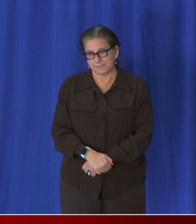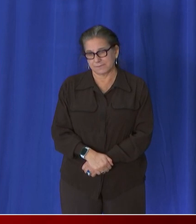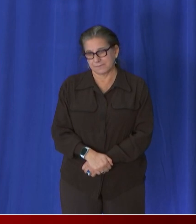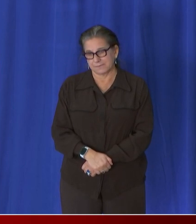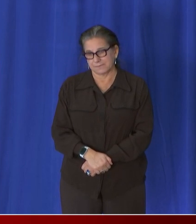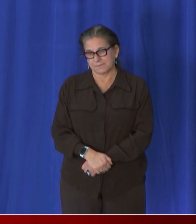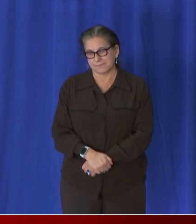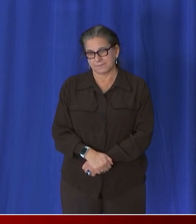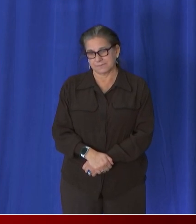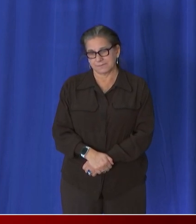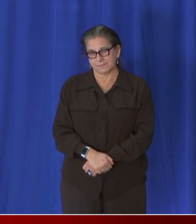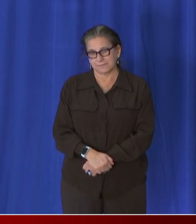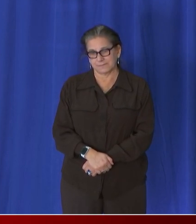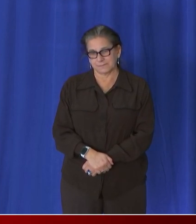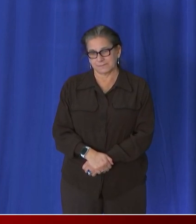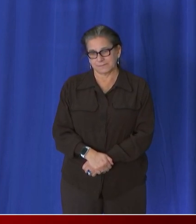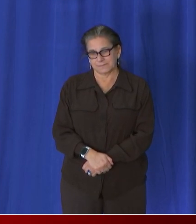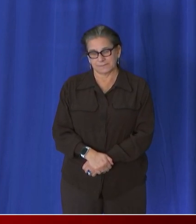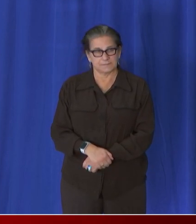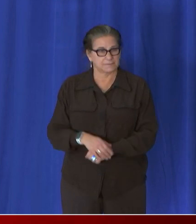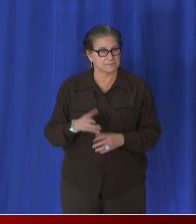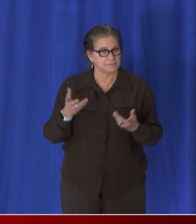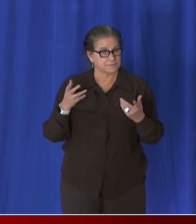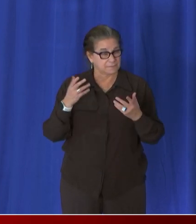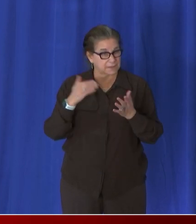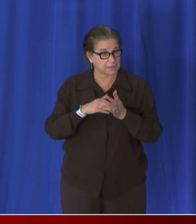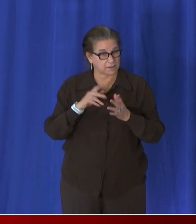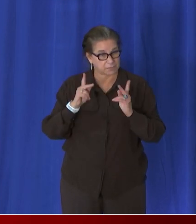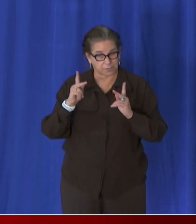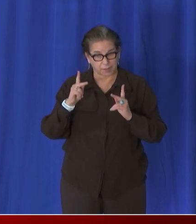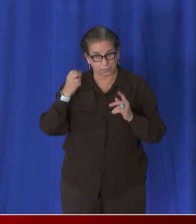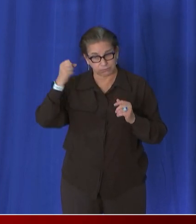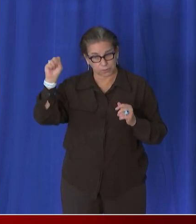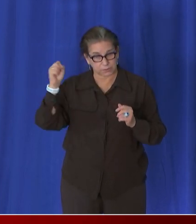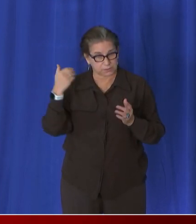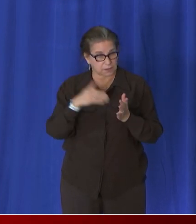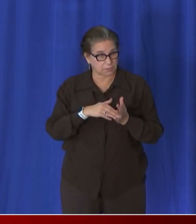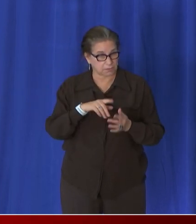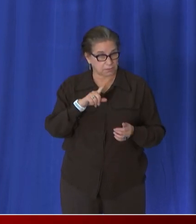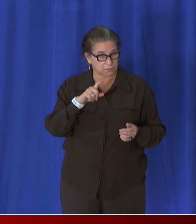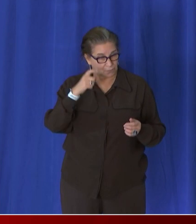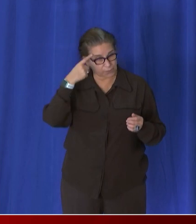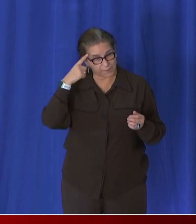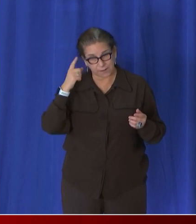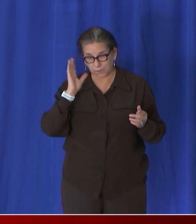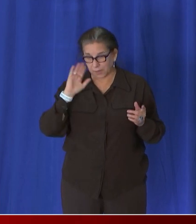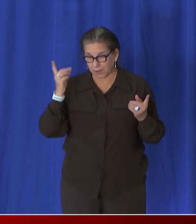protest gatherings, anything that could happen on the anniversary of January 6th? Yes,